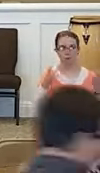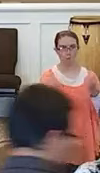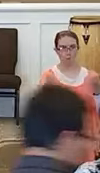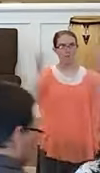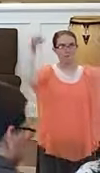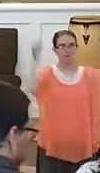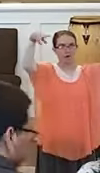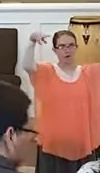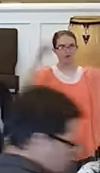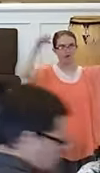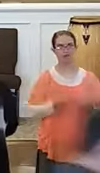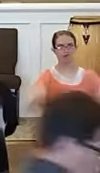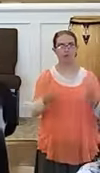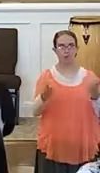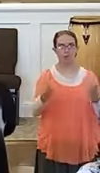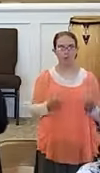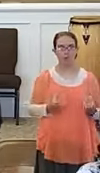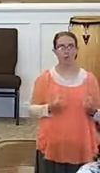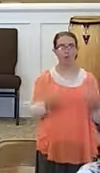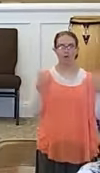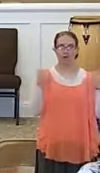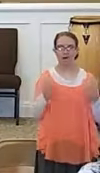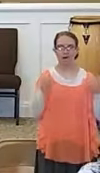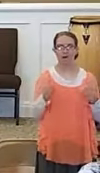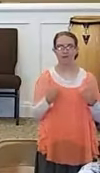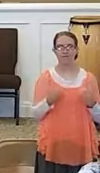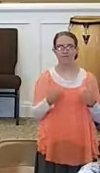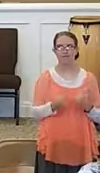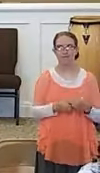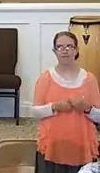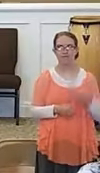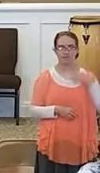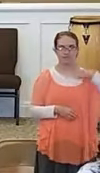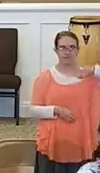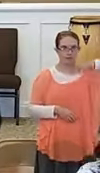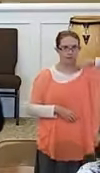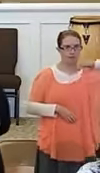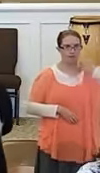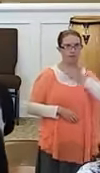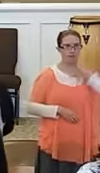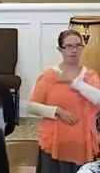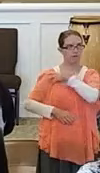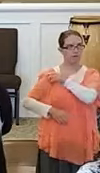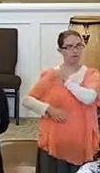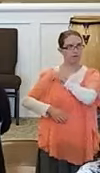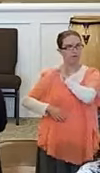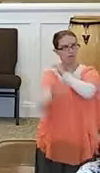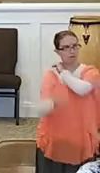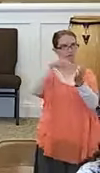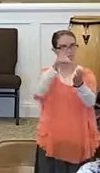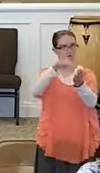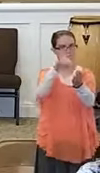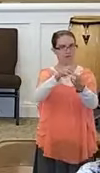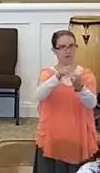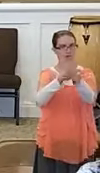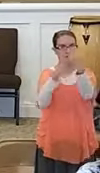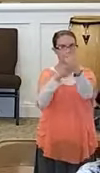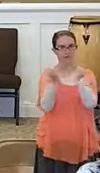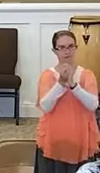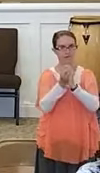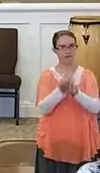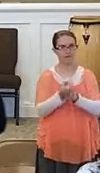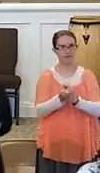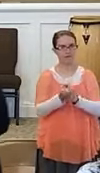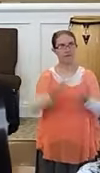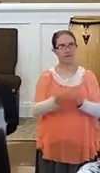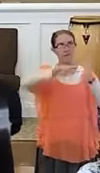be lost. We want whatever it is that you guys have got. And so Peter stood up in the midst of them and said, repent.